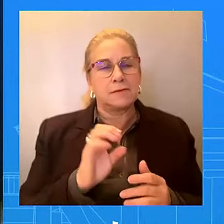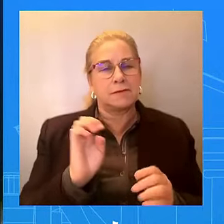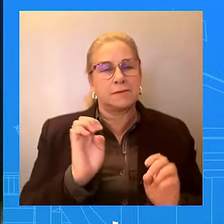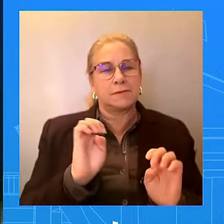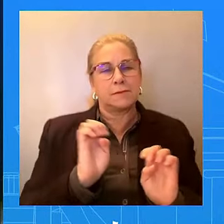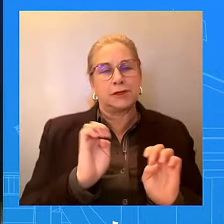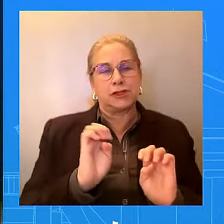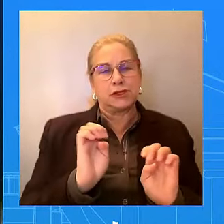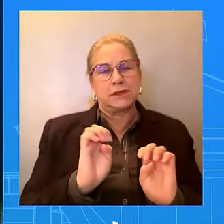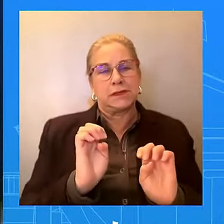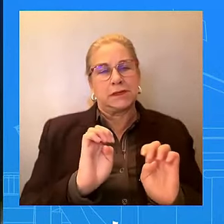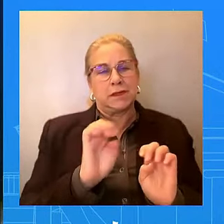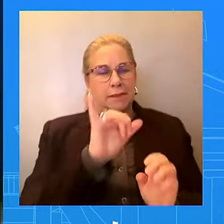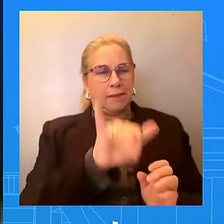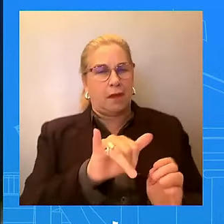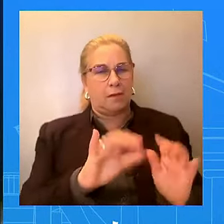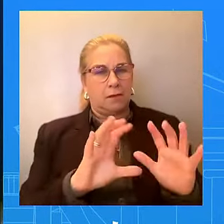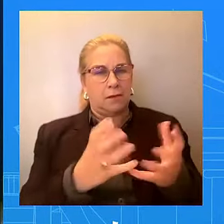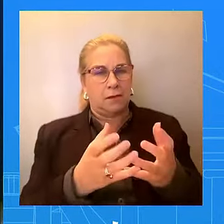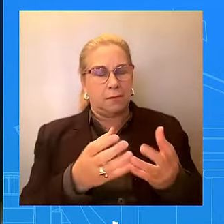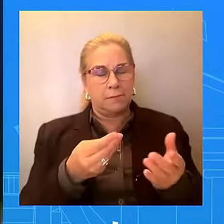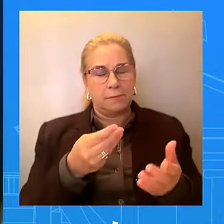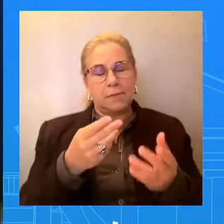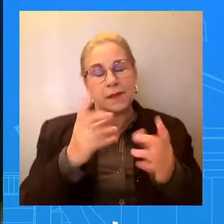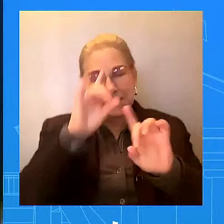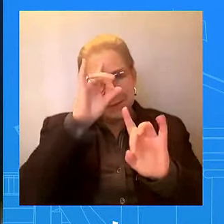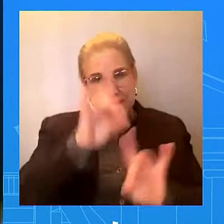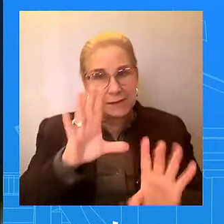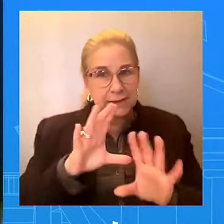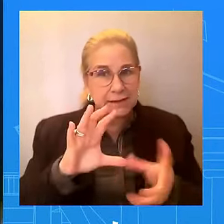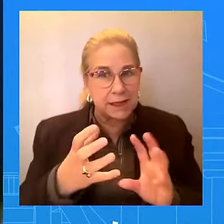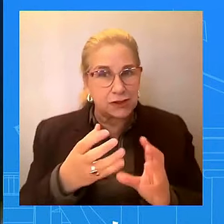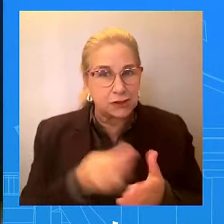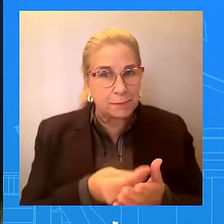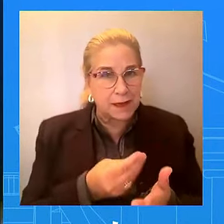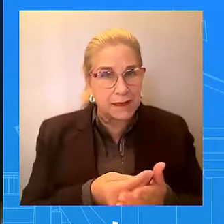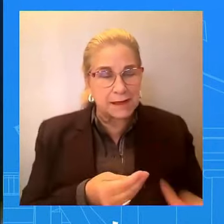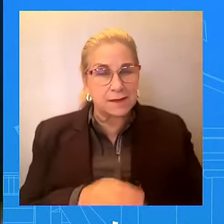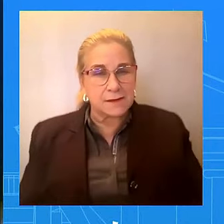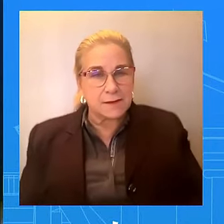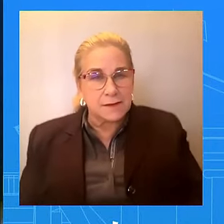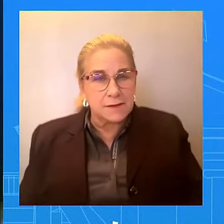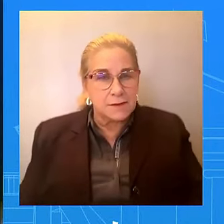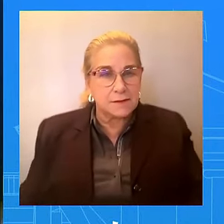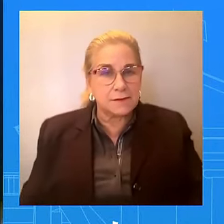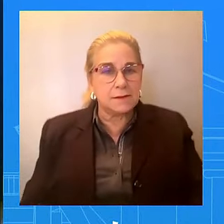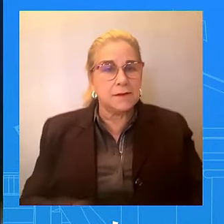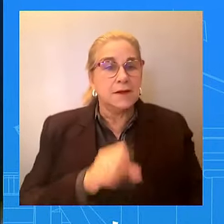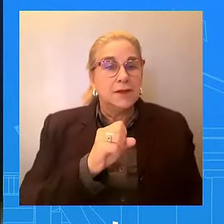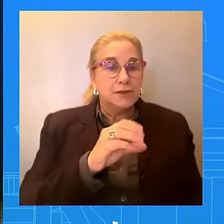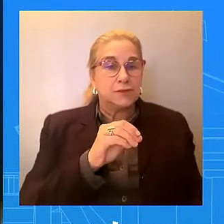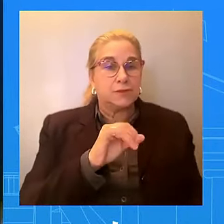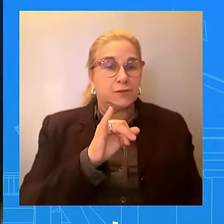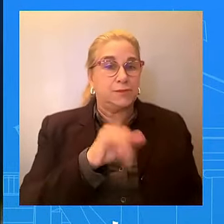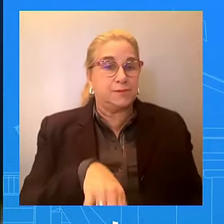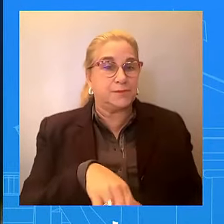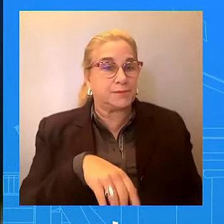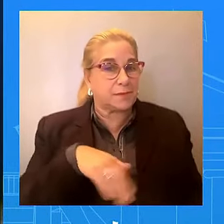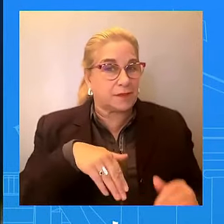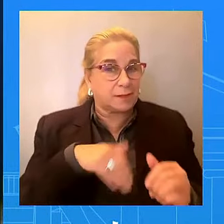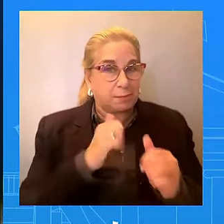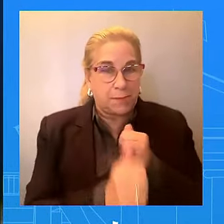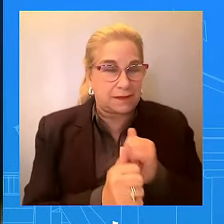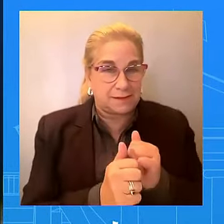disaster funding, pardon me. And so that didn't go through. We were disappointed that it didn't make it into the CR. And so that